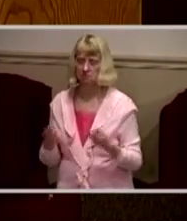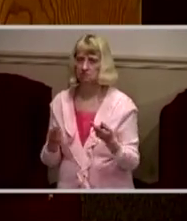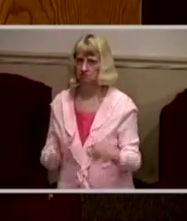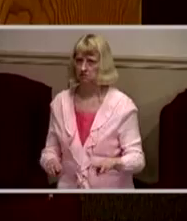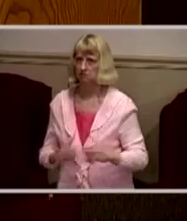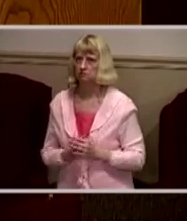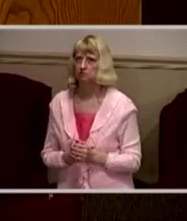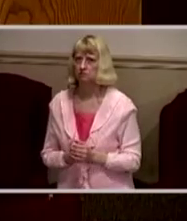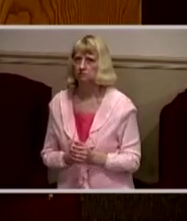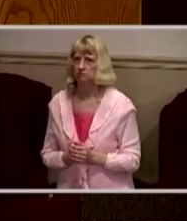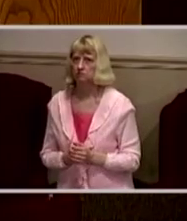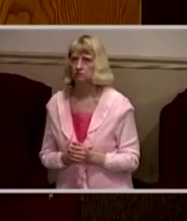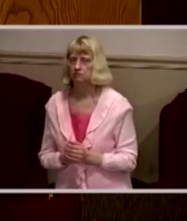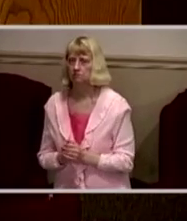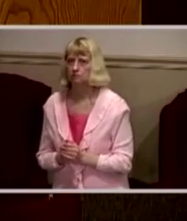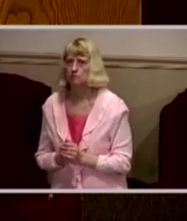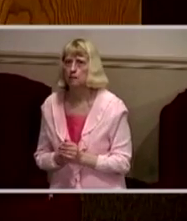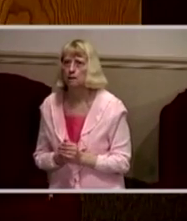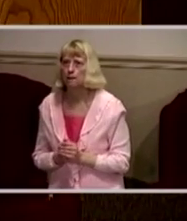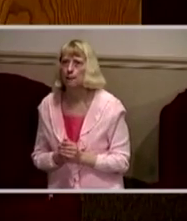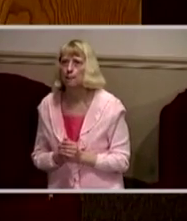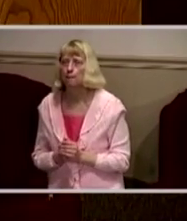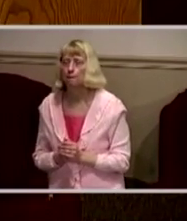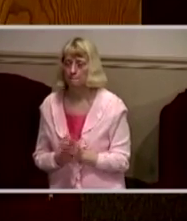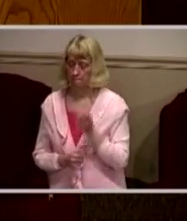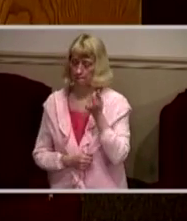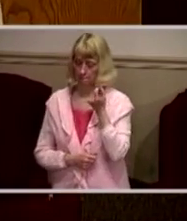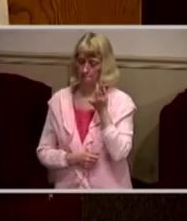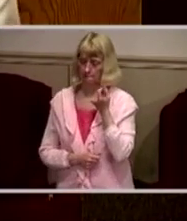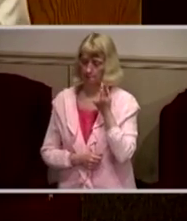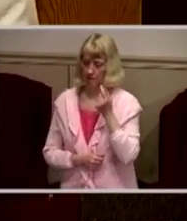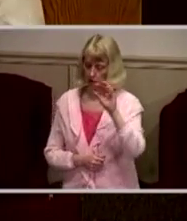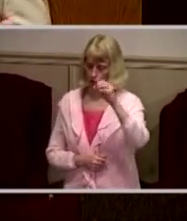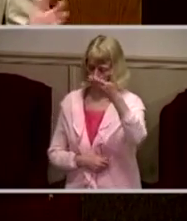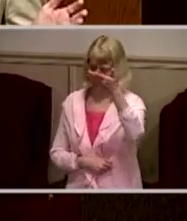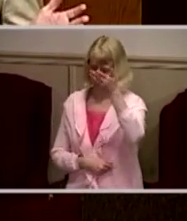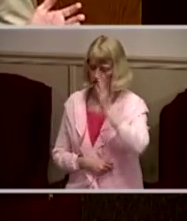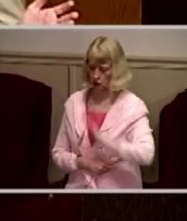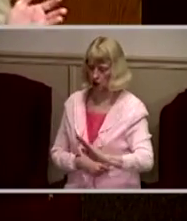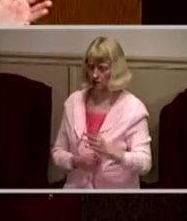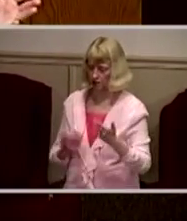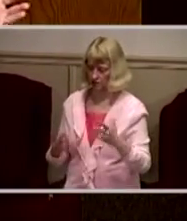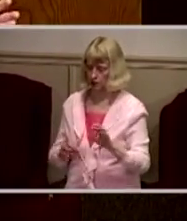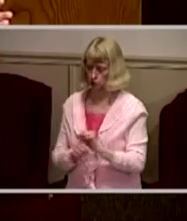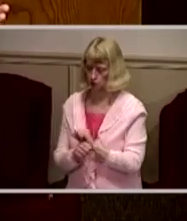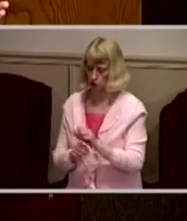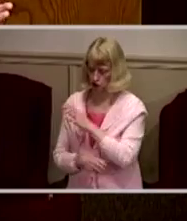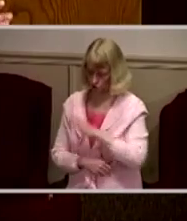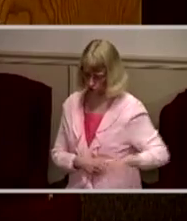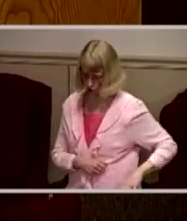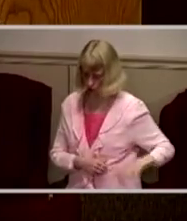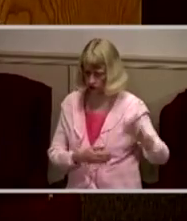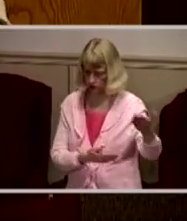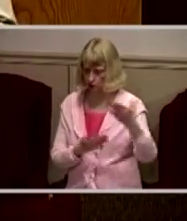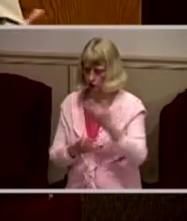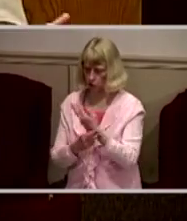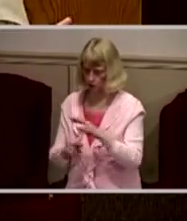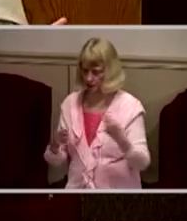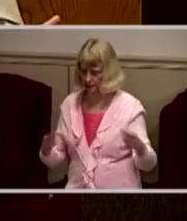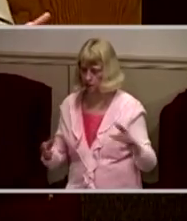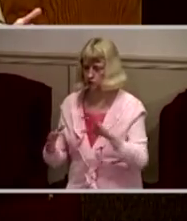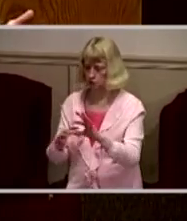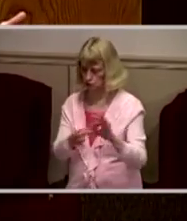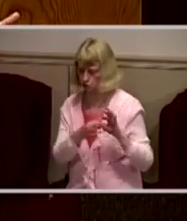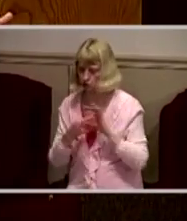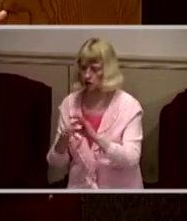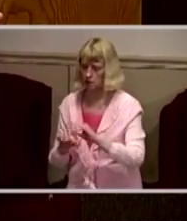never come. So you see, it's because of the grace of God that the finished work of Christ, providing redemption,